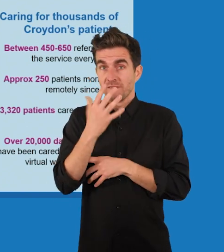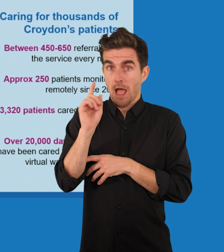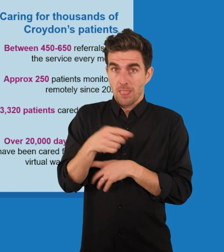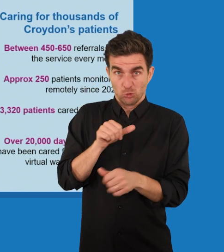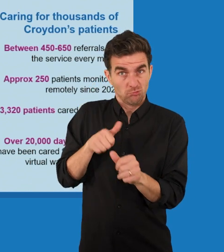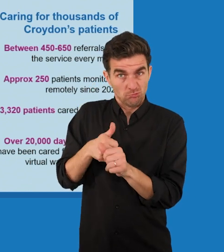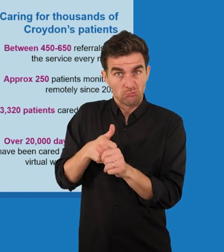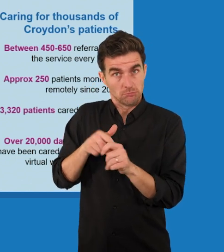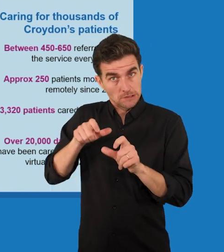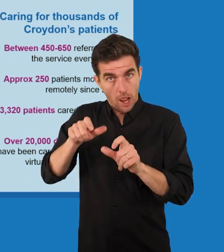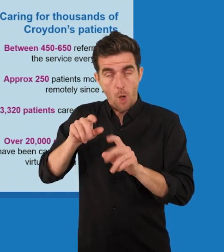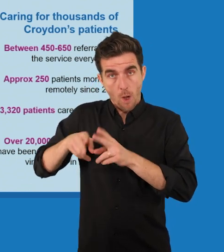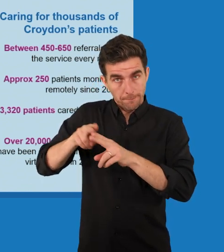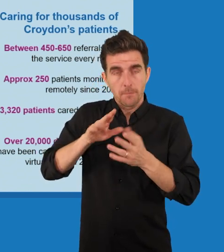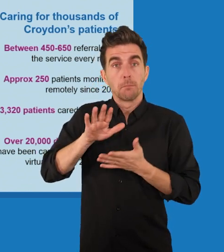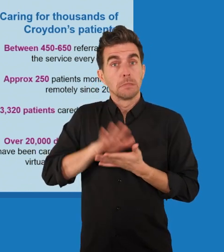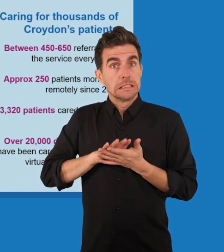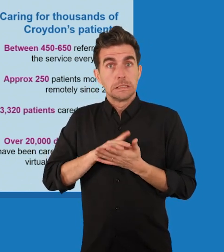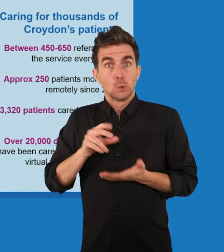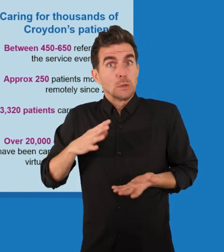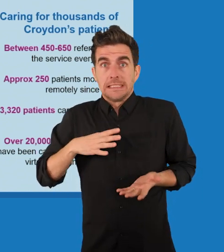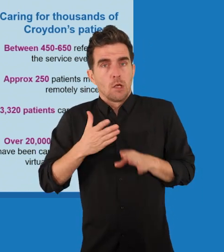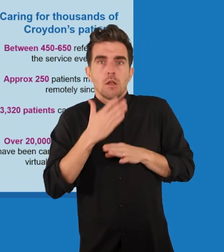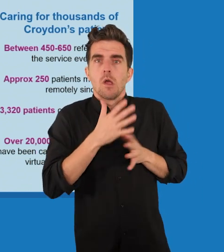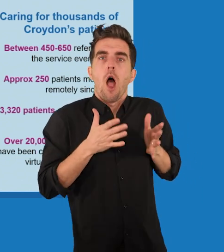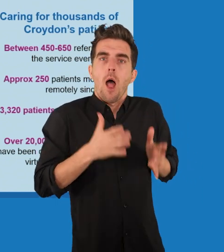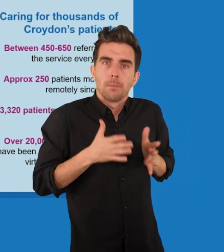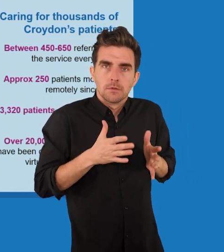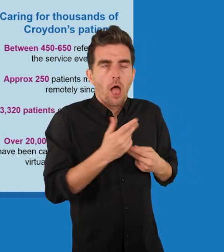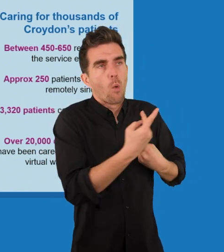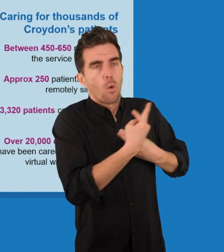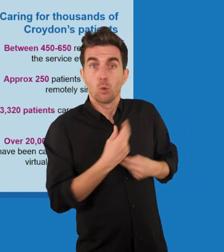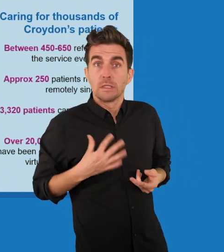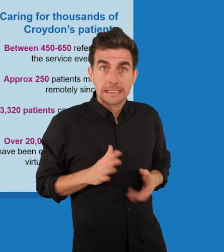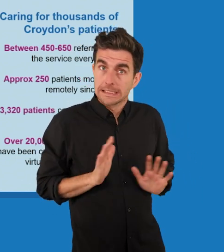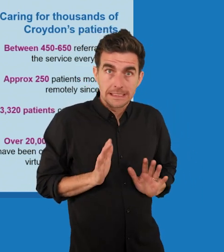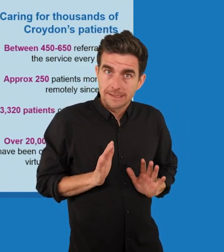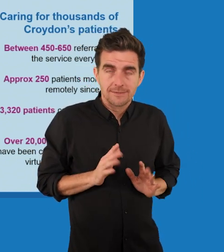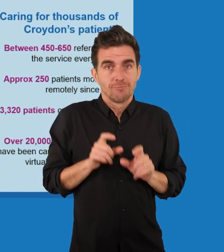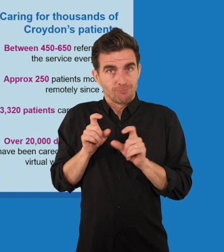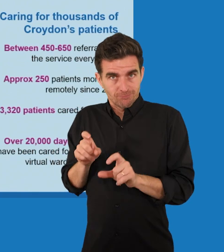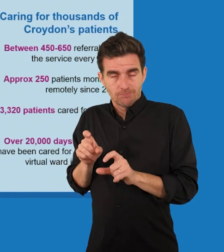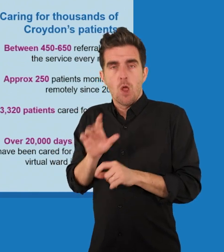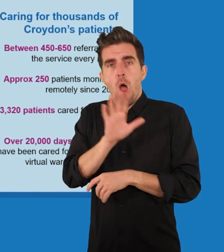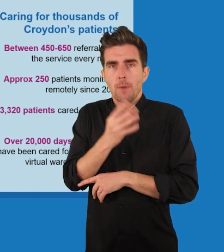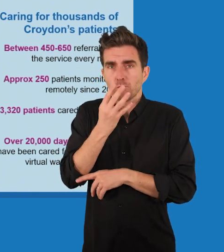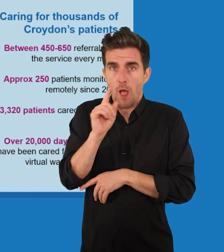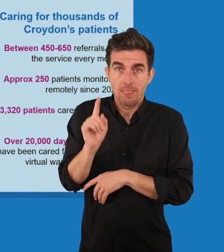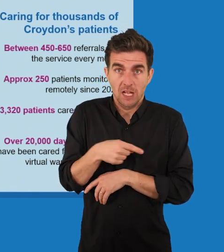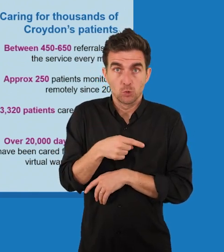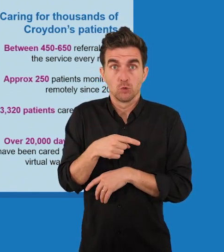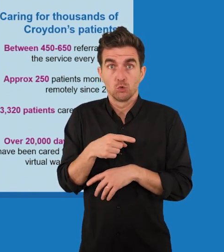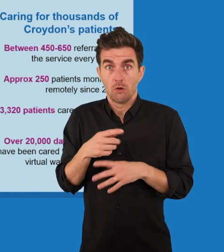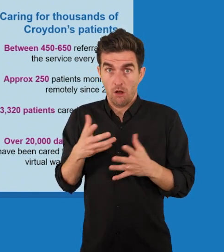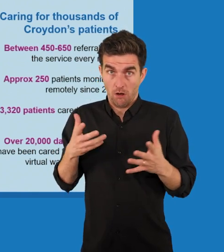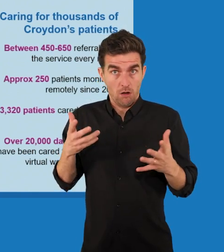5,000 patients were supported to remain at home. This means they never needed to go into hospital to receive the care. And almost